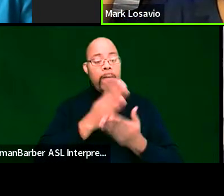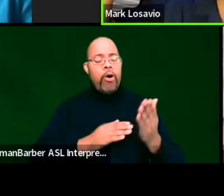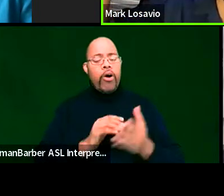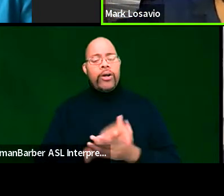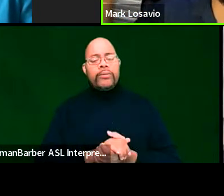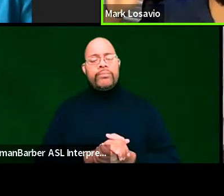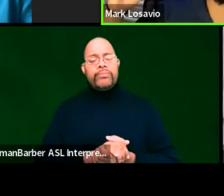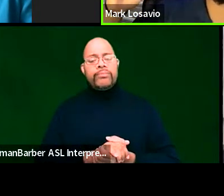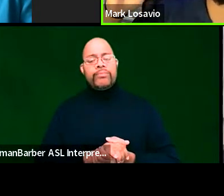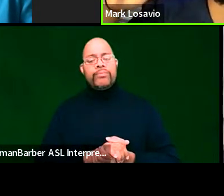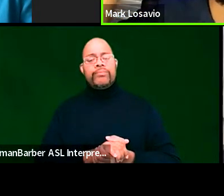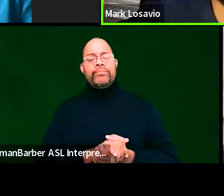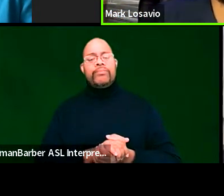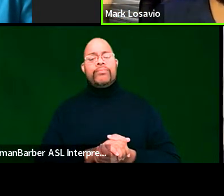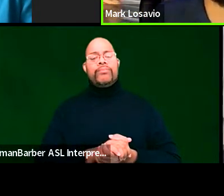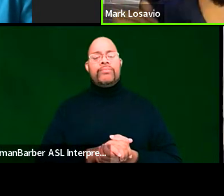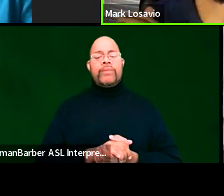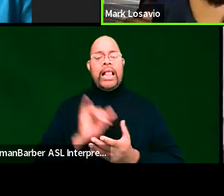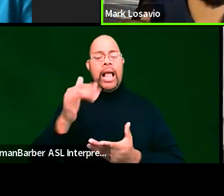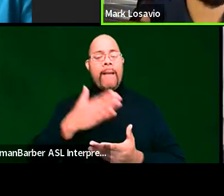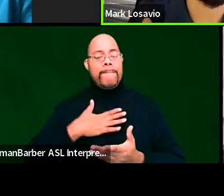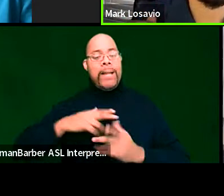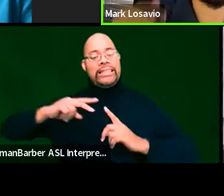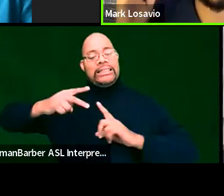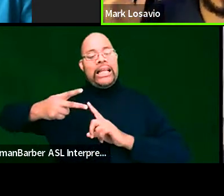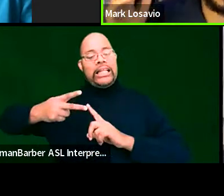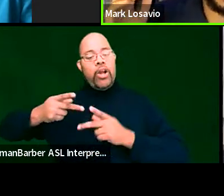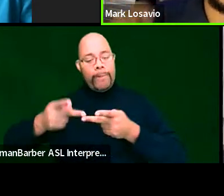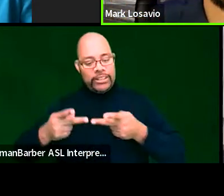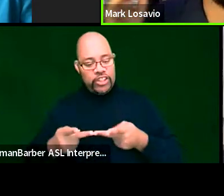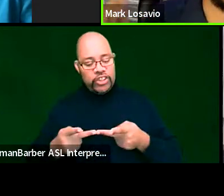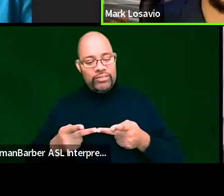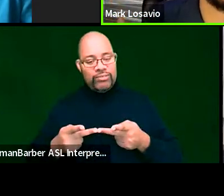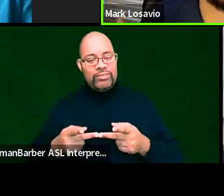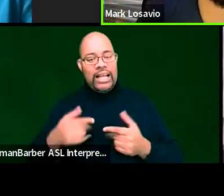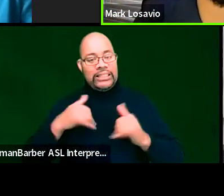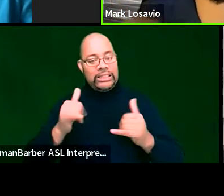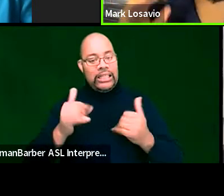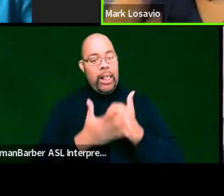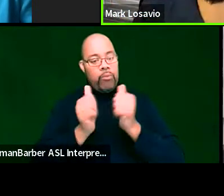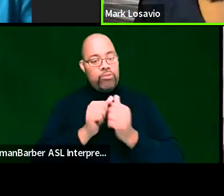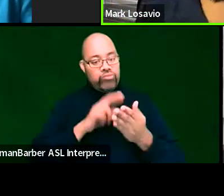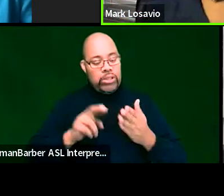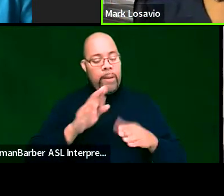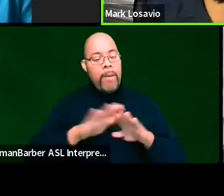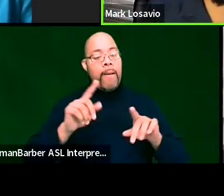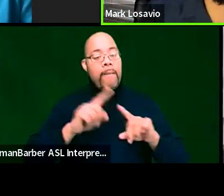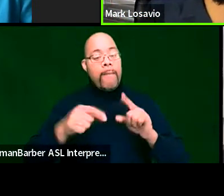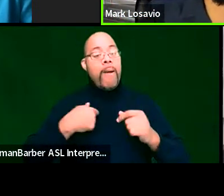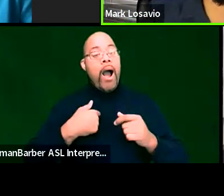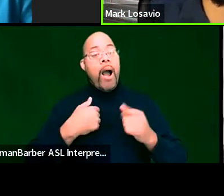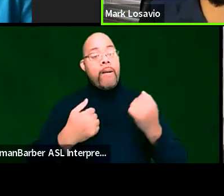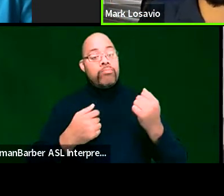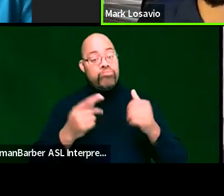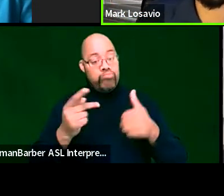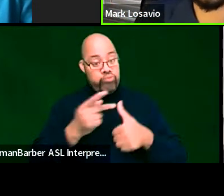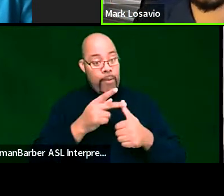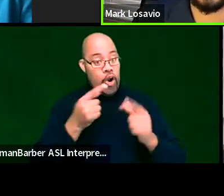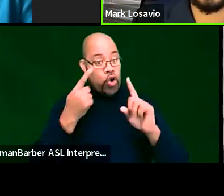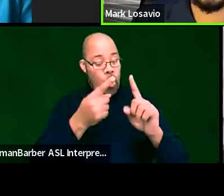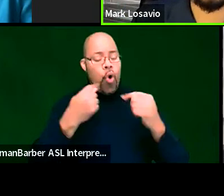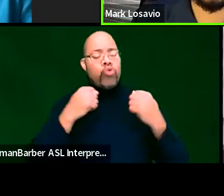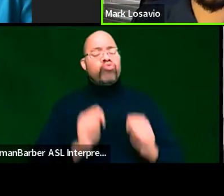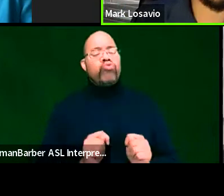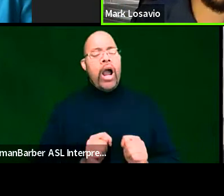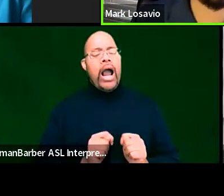of like my secondary position to that. Like, I still help with the research, but my primary goal is to try